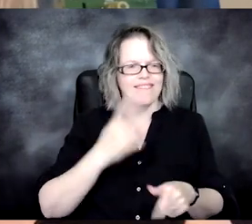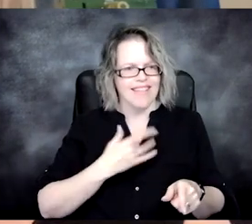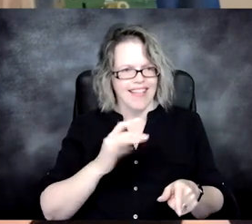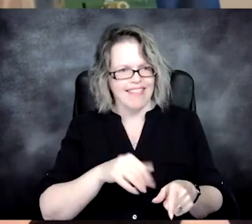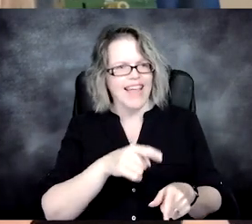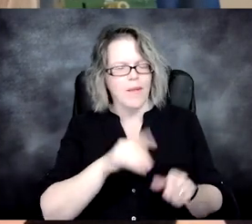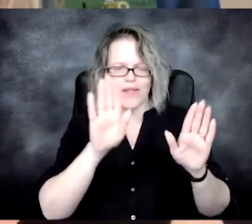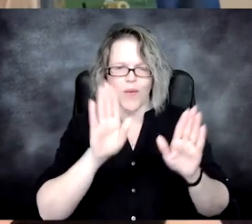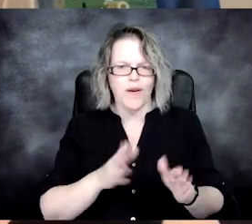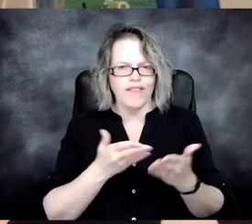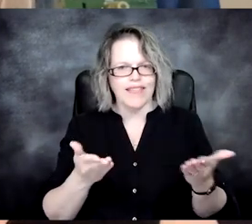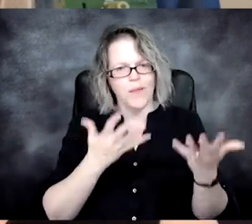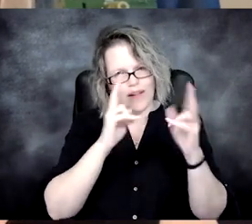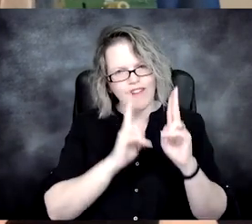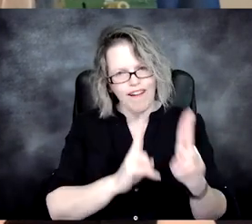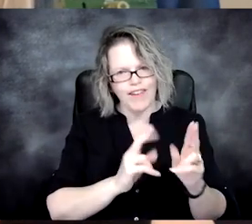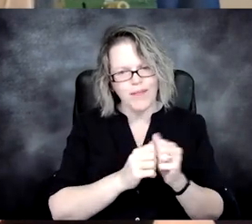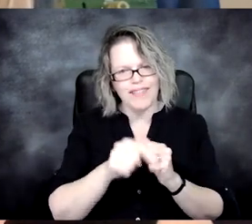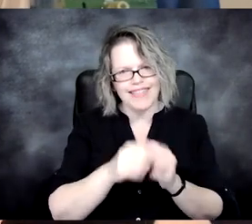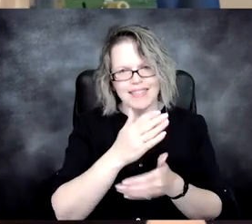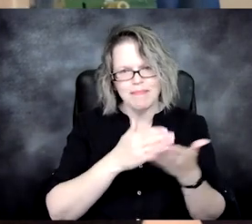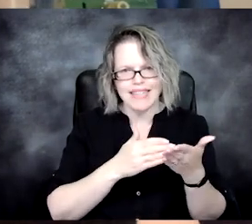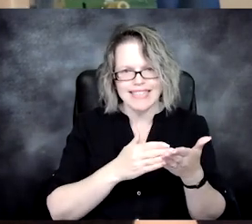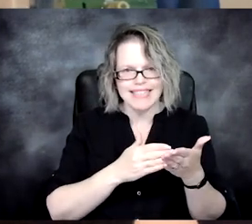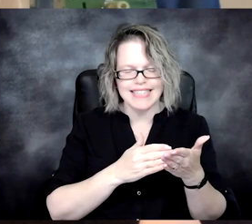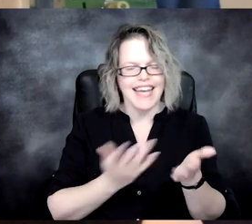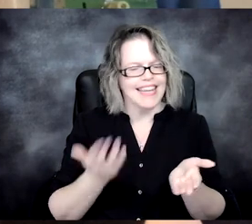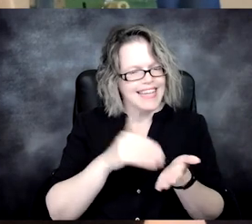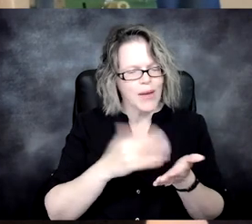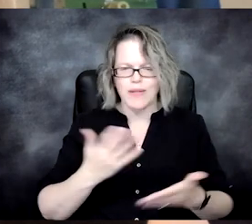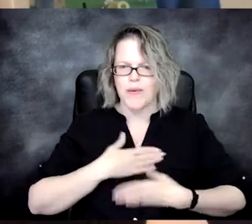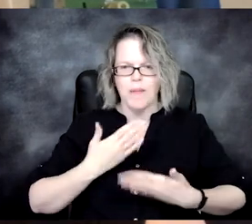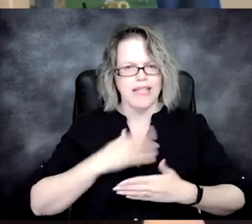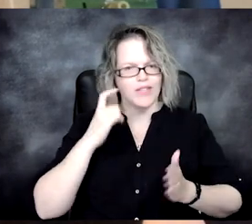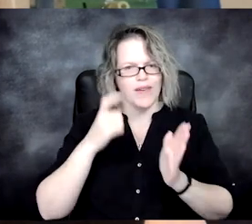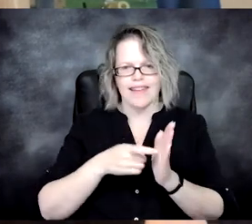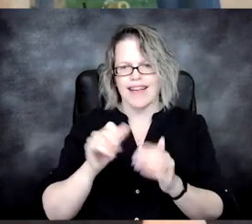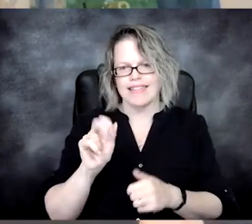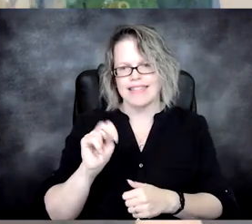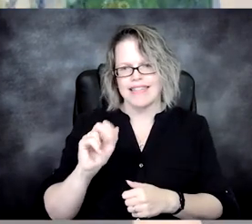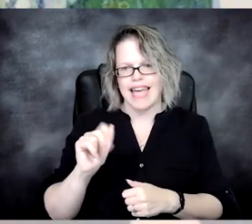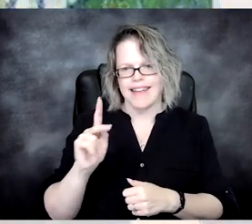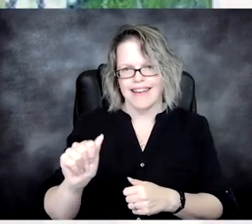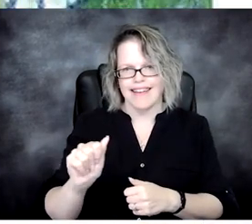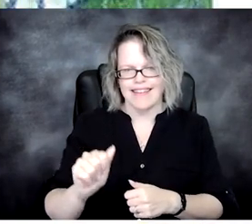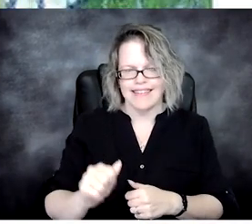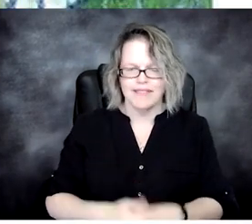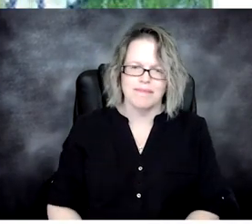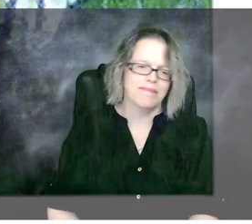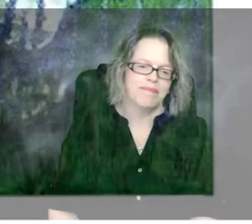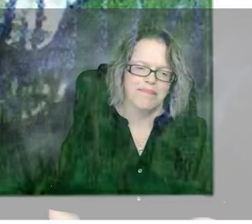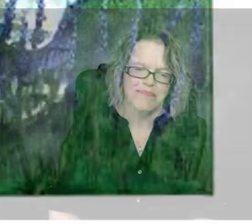was a wonderful thing we wanted to honor with this piece. And we are again so pleased to recognize Annika.